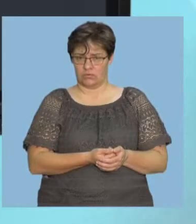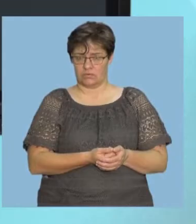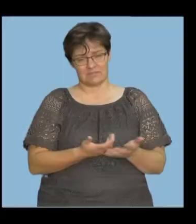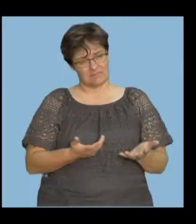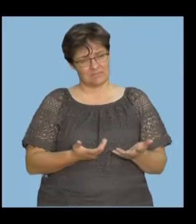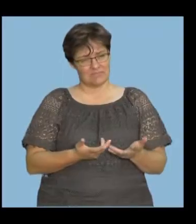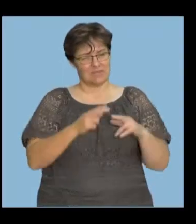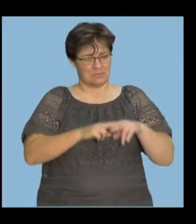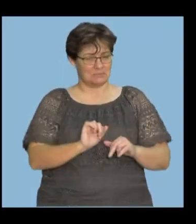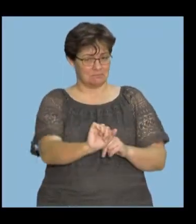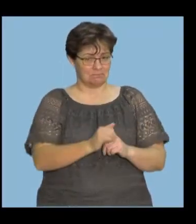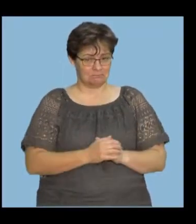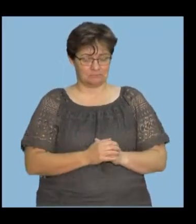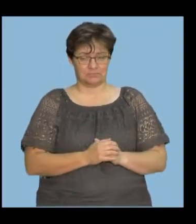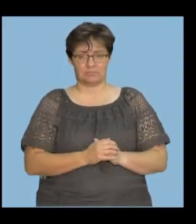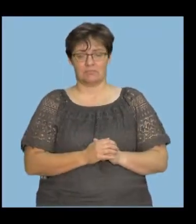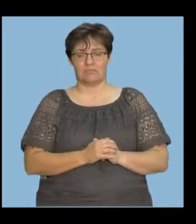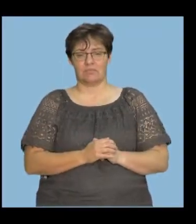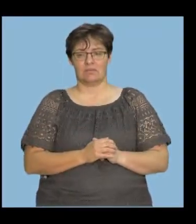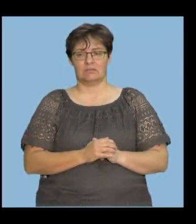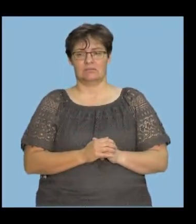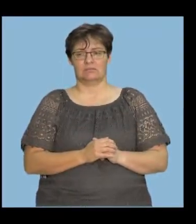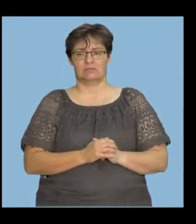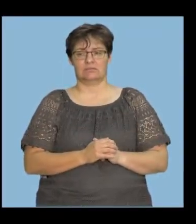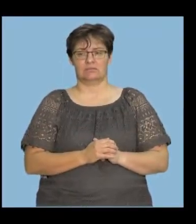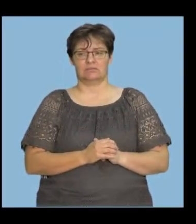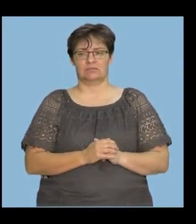Okay, let's see. So